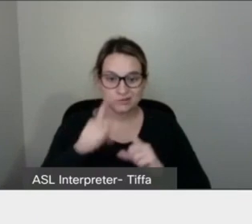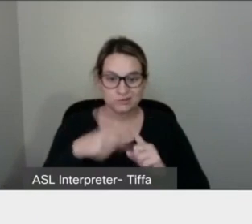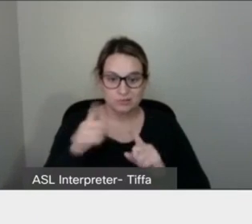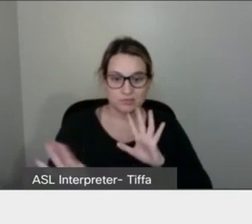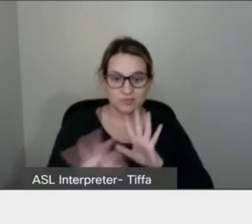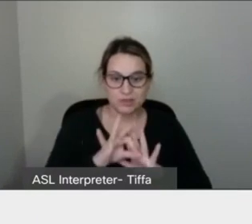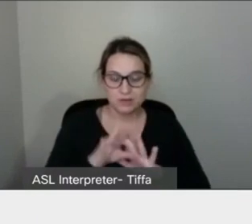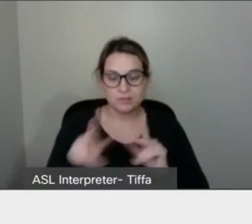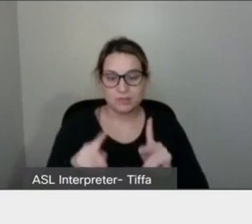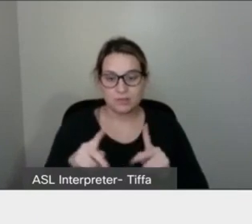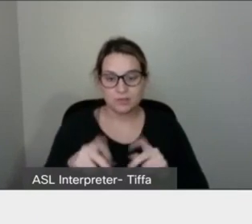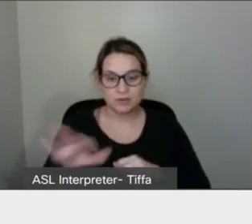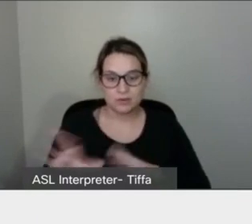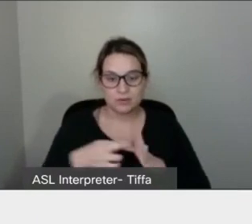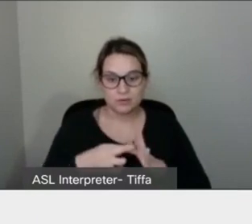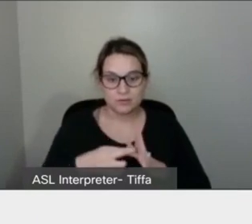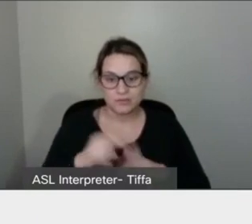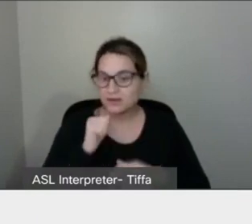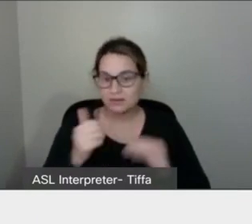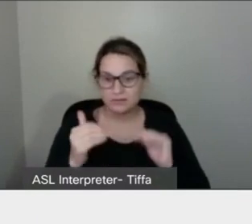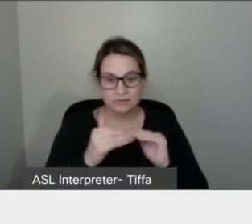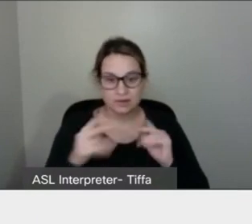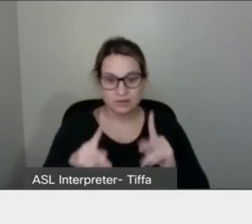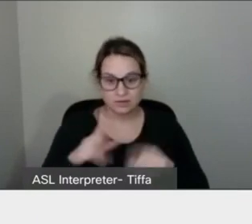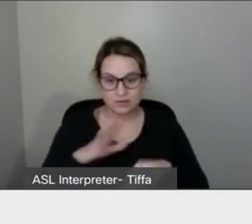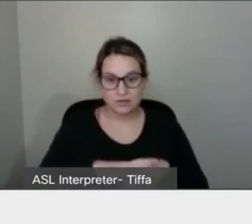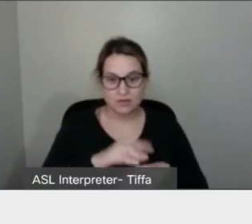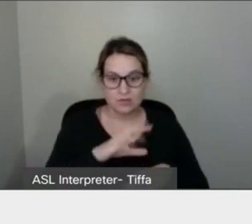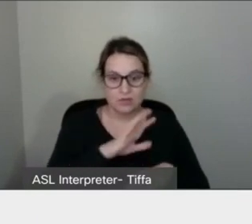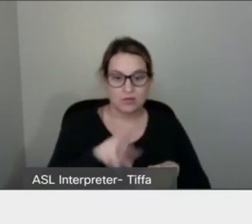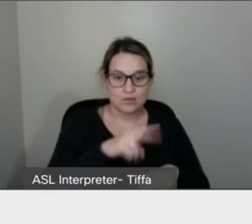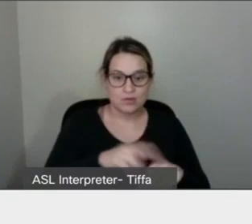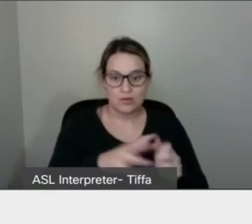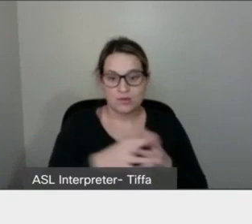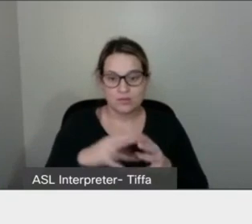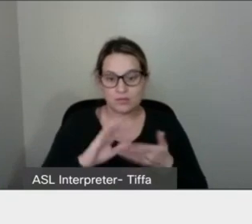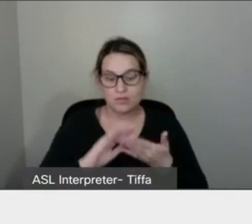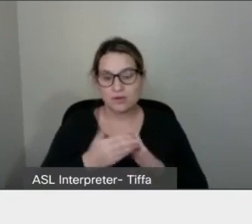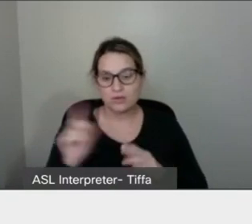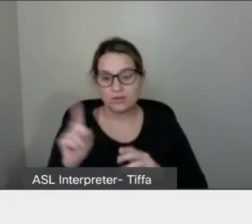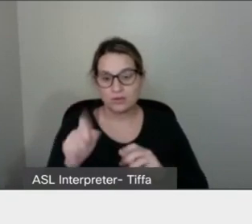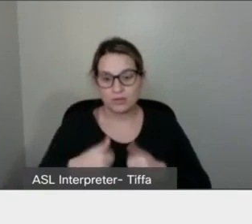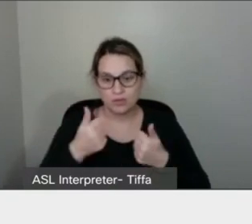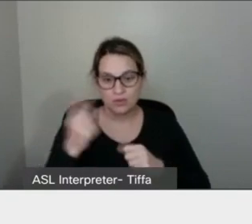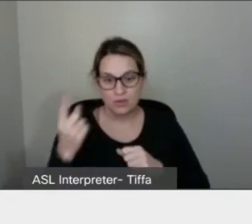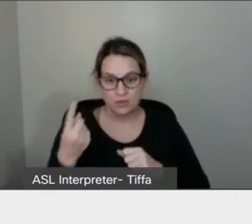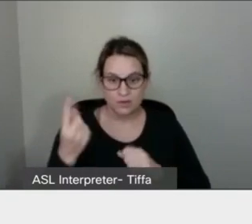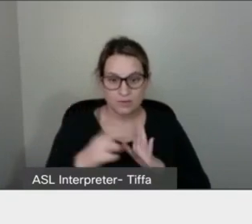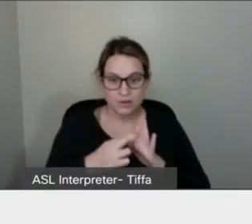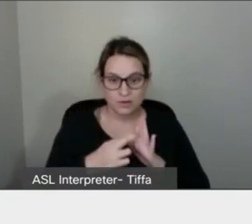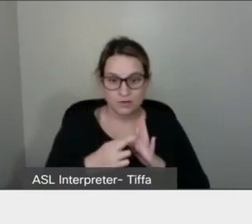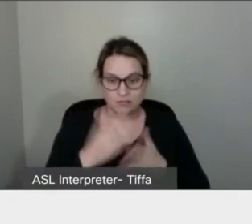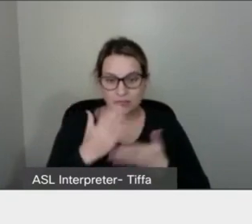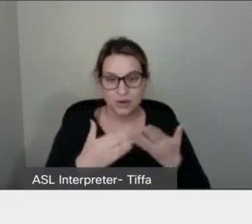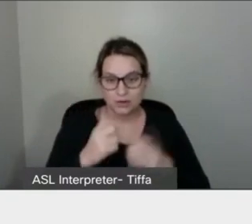and representatives. It's not fair to the people on the reservation or in my community where we live to only be represented part of the